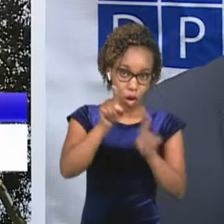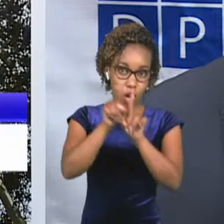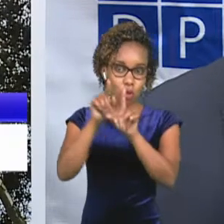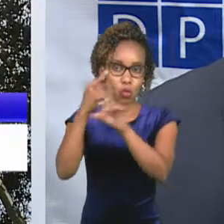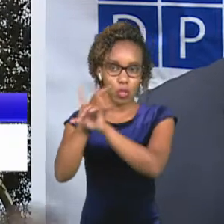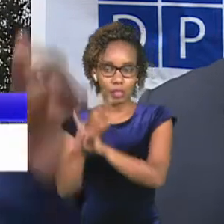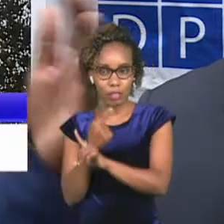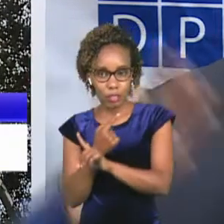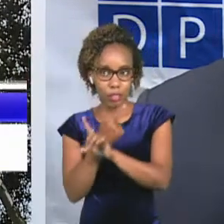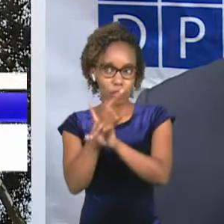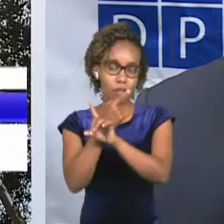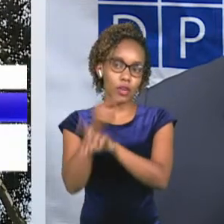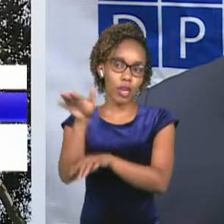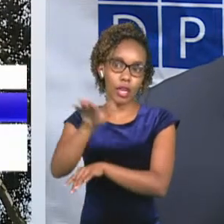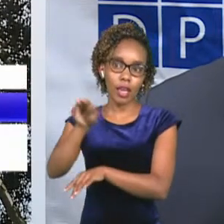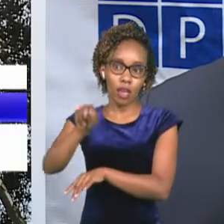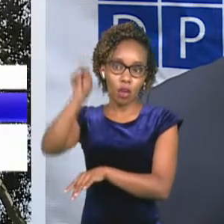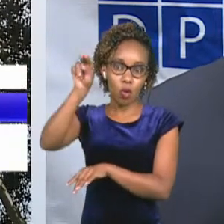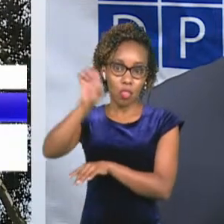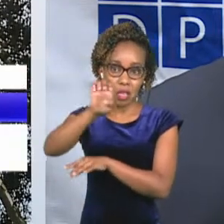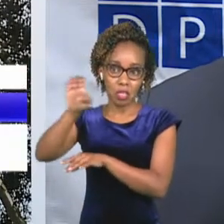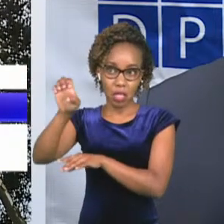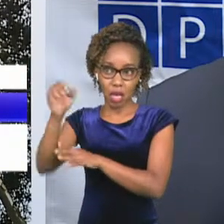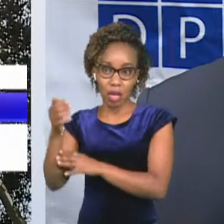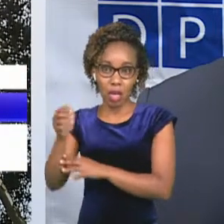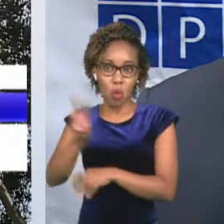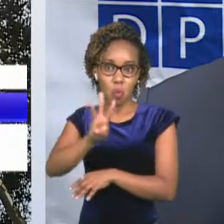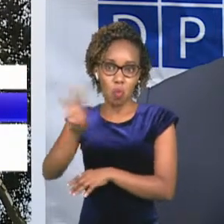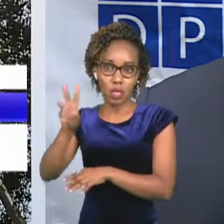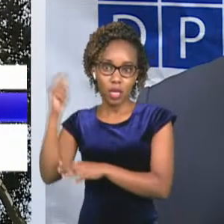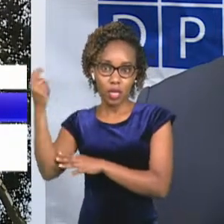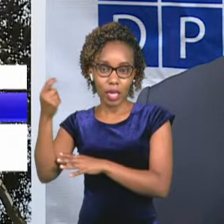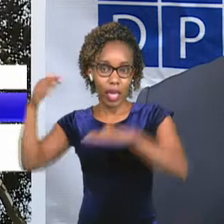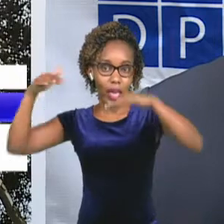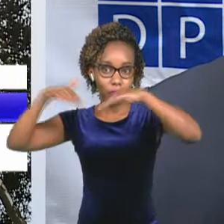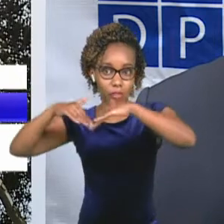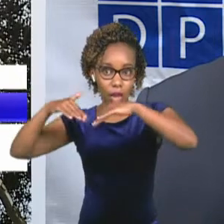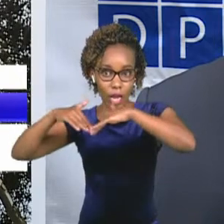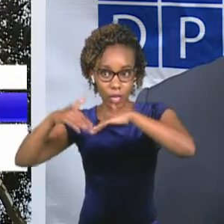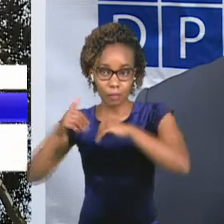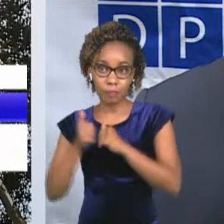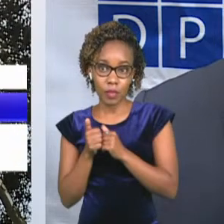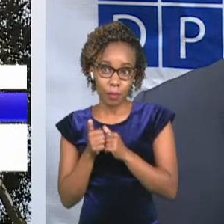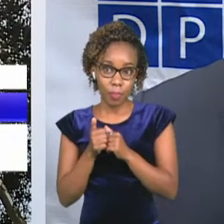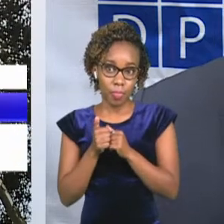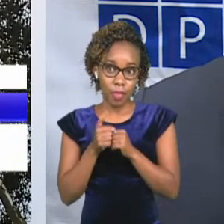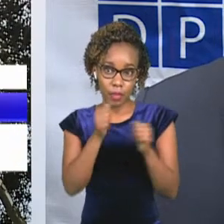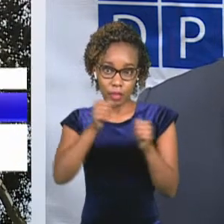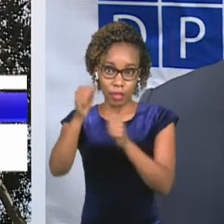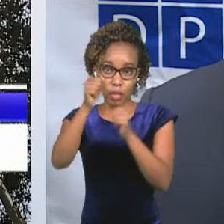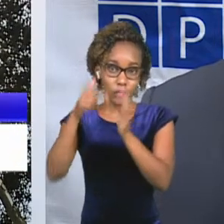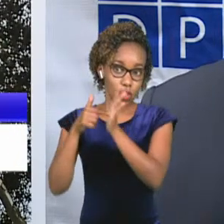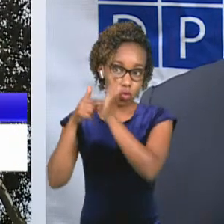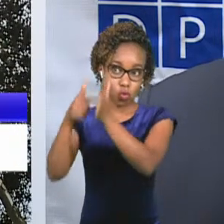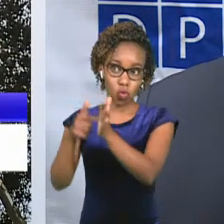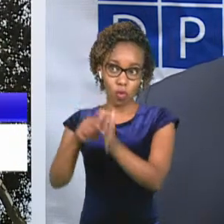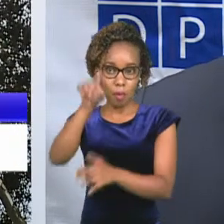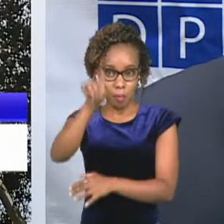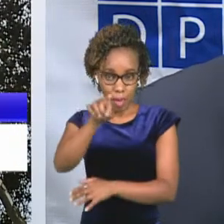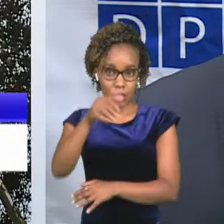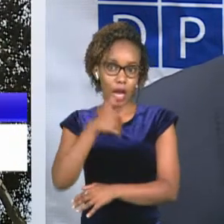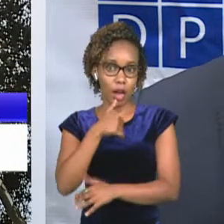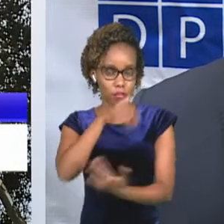ecological zones like Northeastern Province, Western Kenya, Rift Valley. And what the strategy indicates is that there has to be